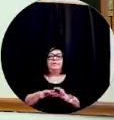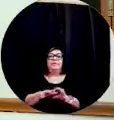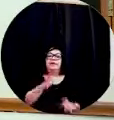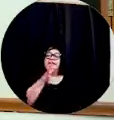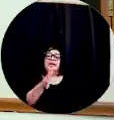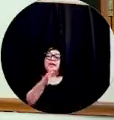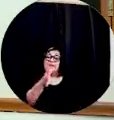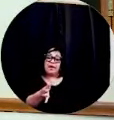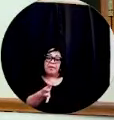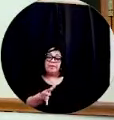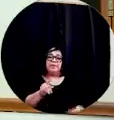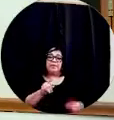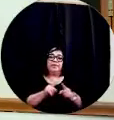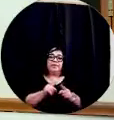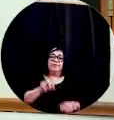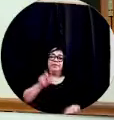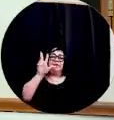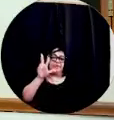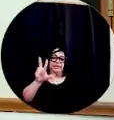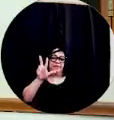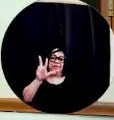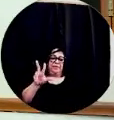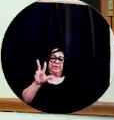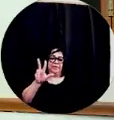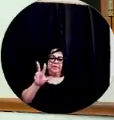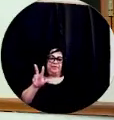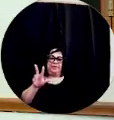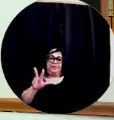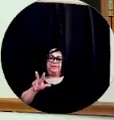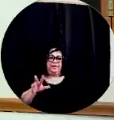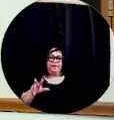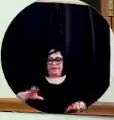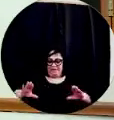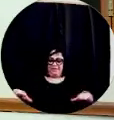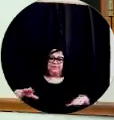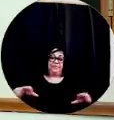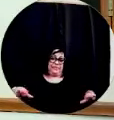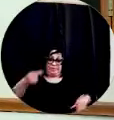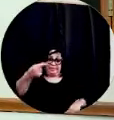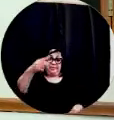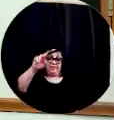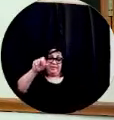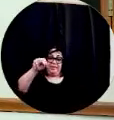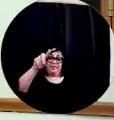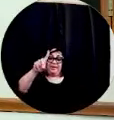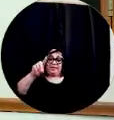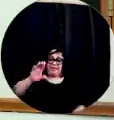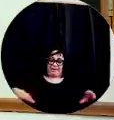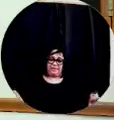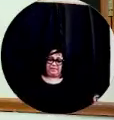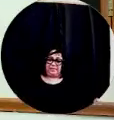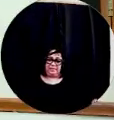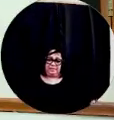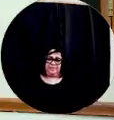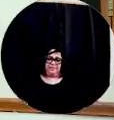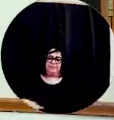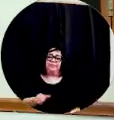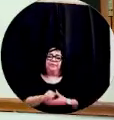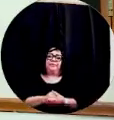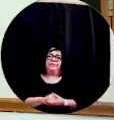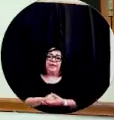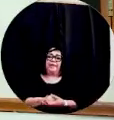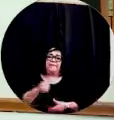three favorite people, Lavelle Lorenzo, Navy Lauren, and Douglas Mitchell.